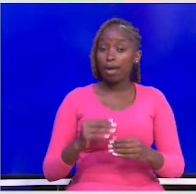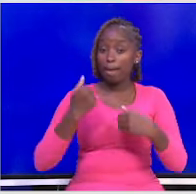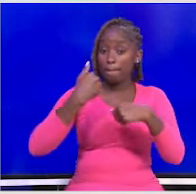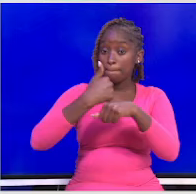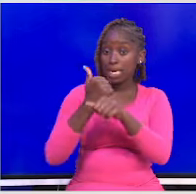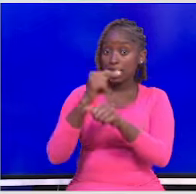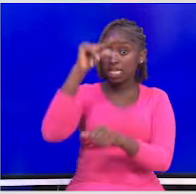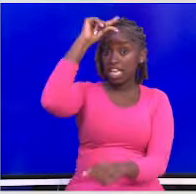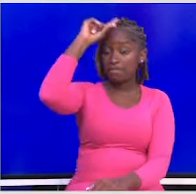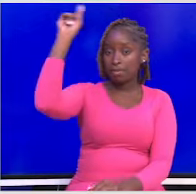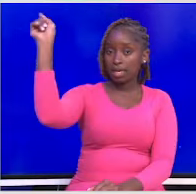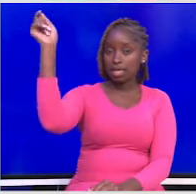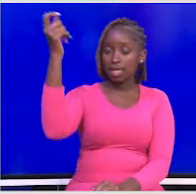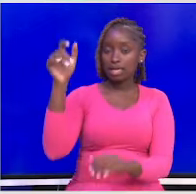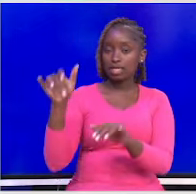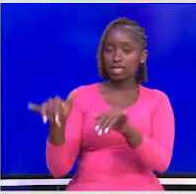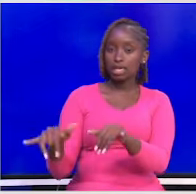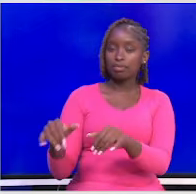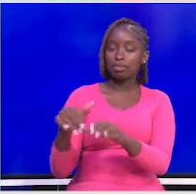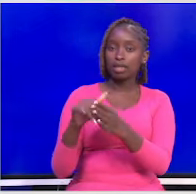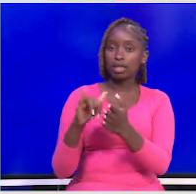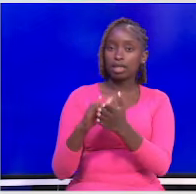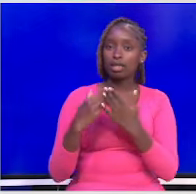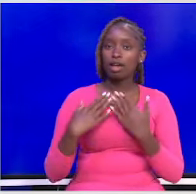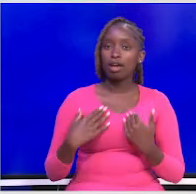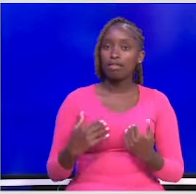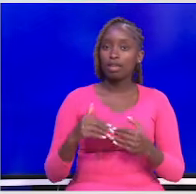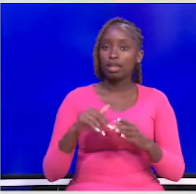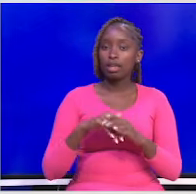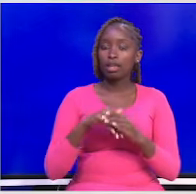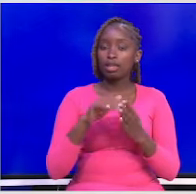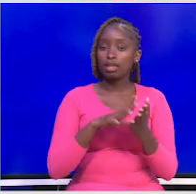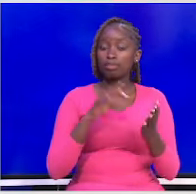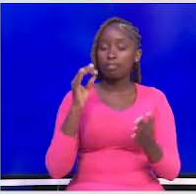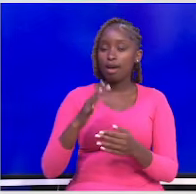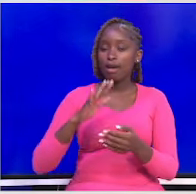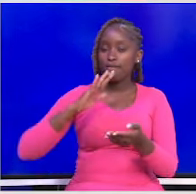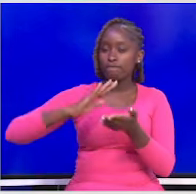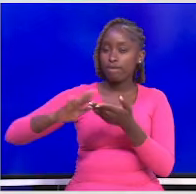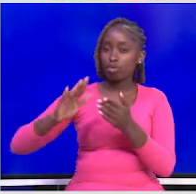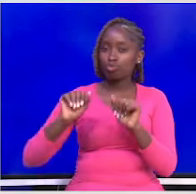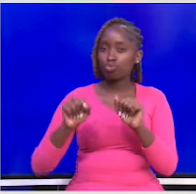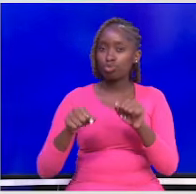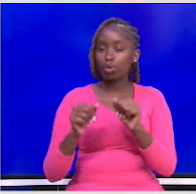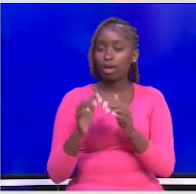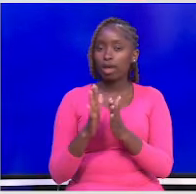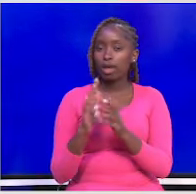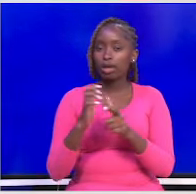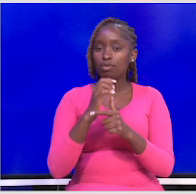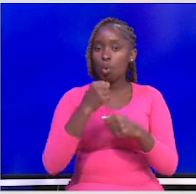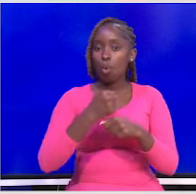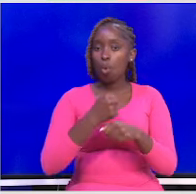Kenya lean, inexpensive, effective, and efficient.